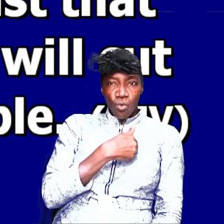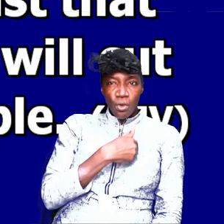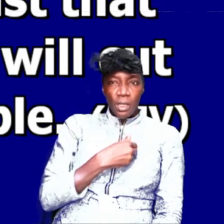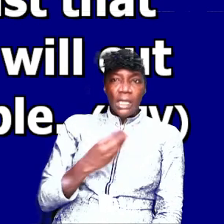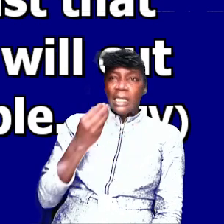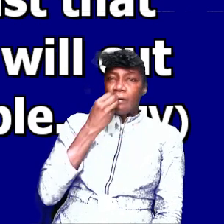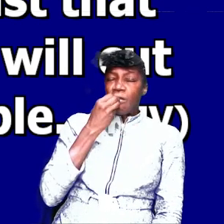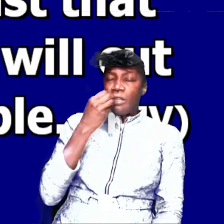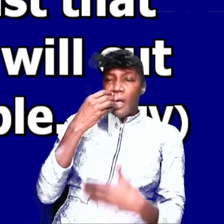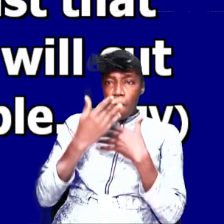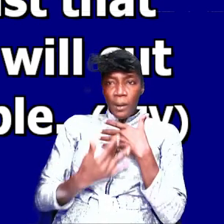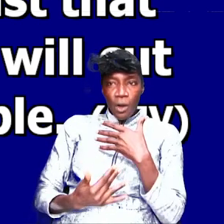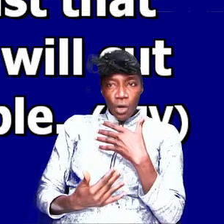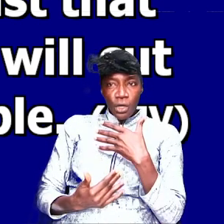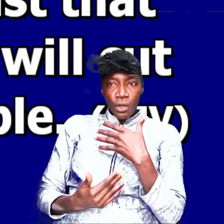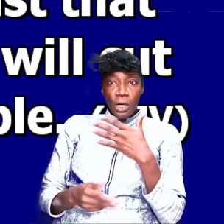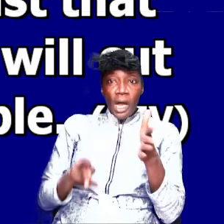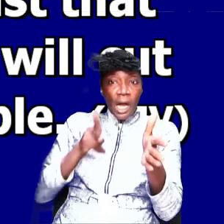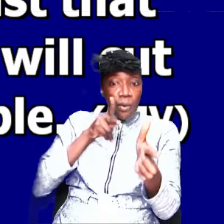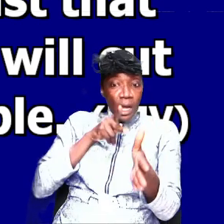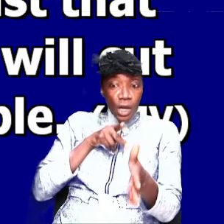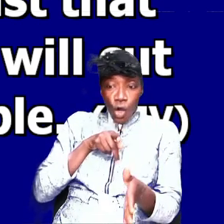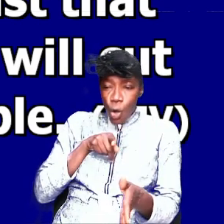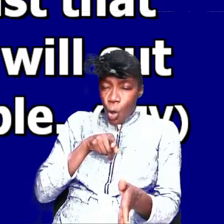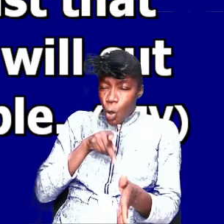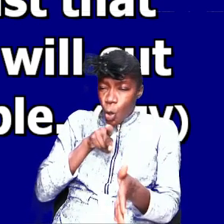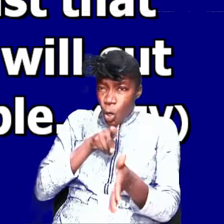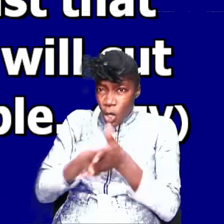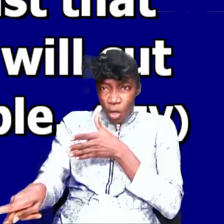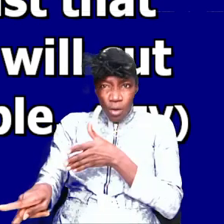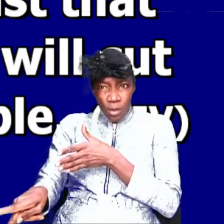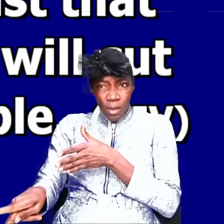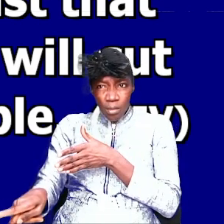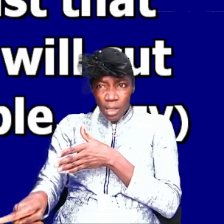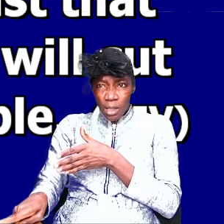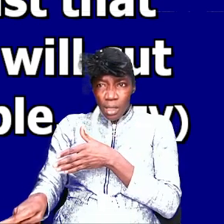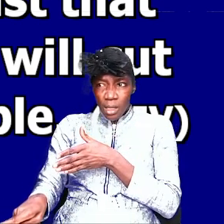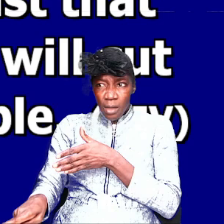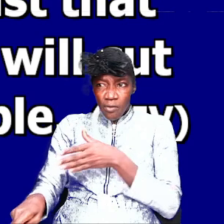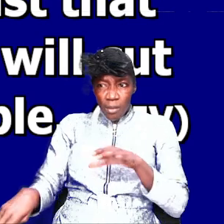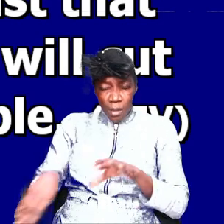that eateth blood and will cut him off from among the people.